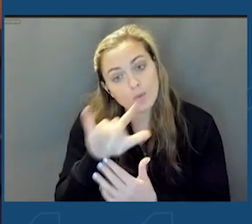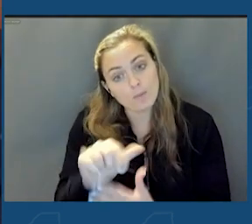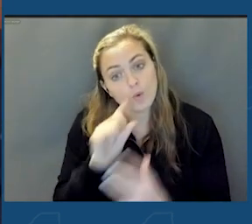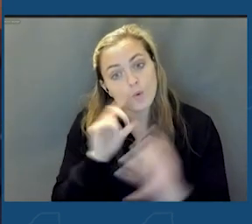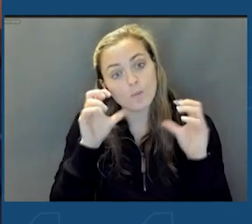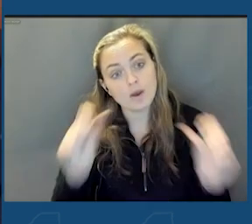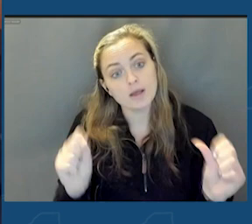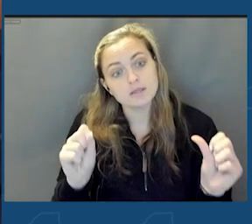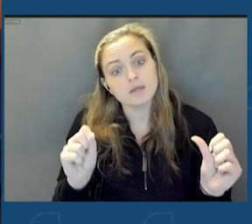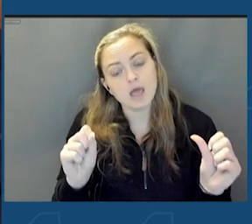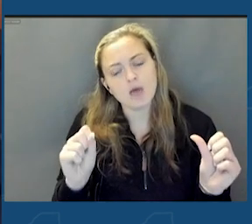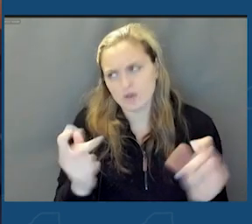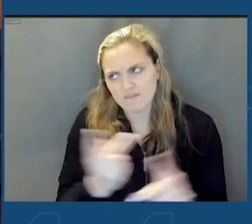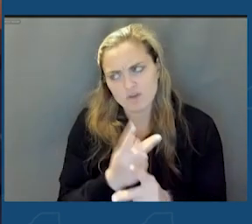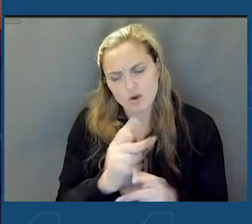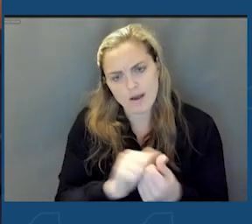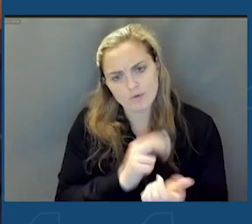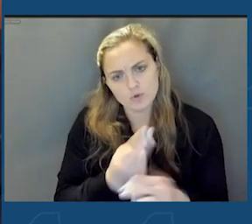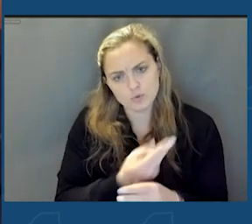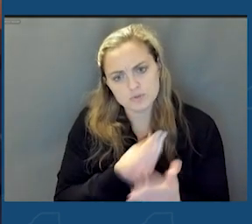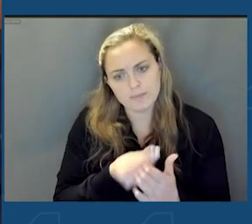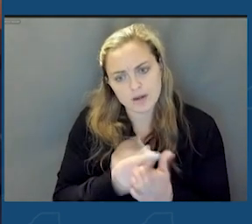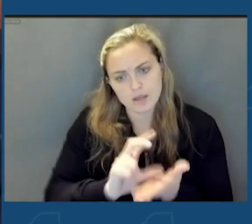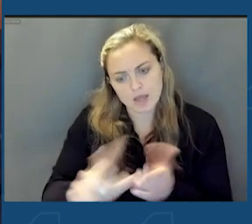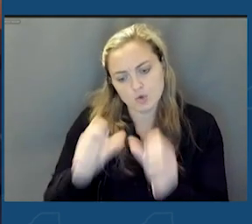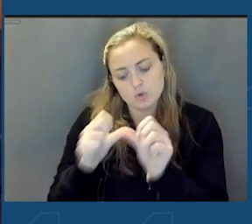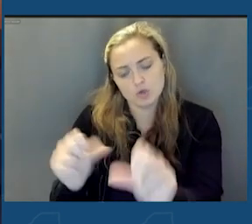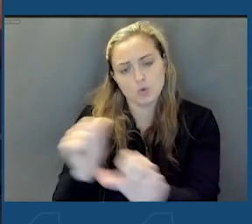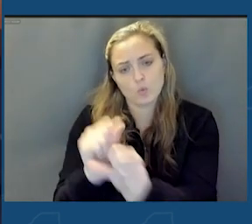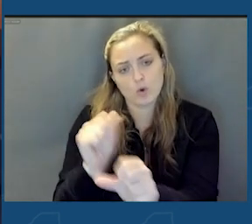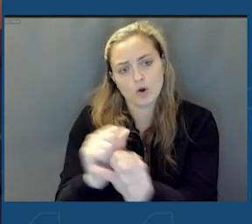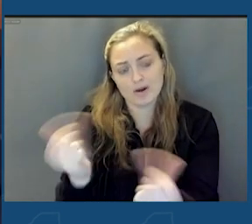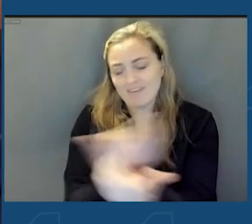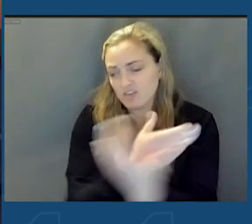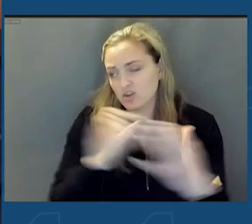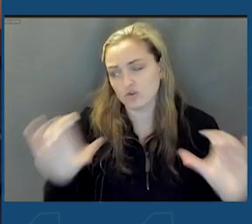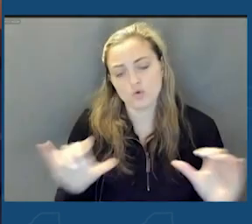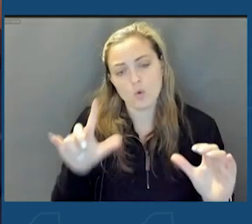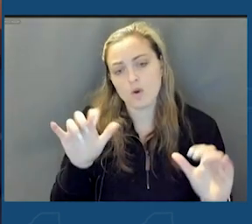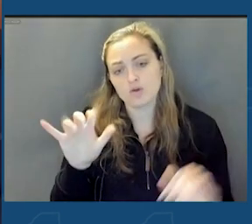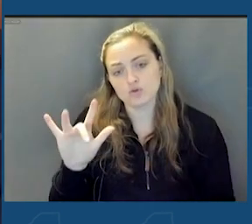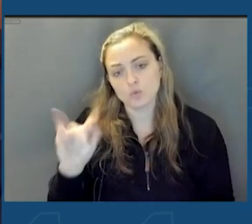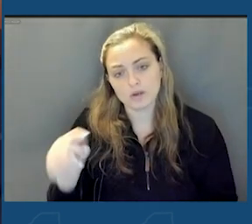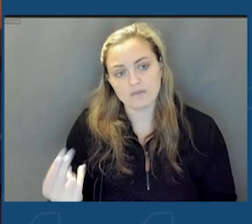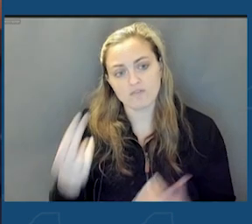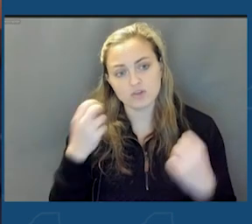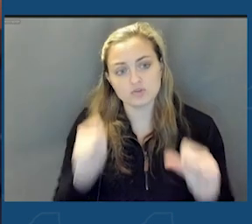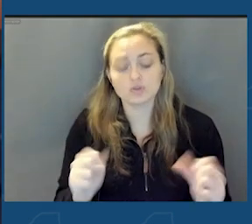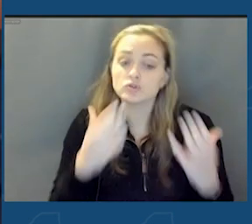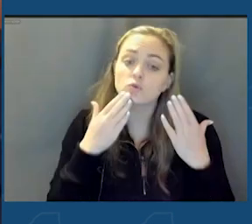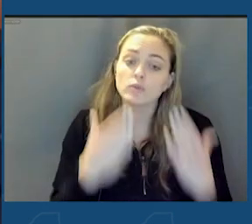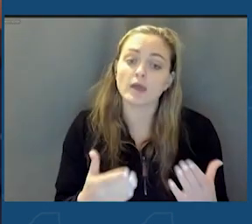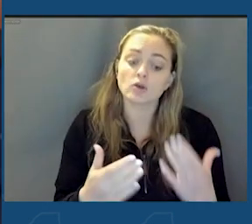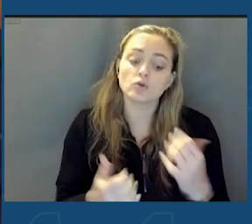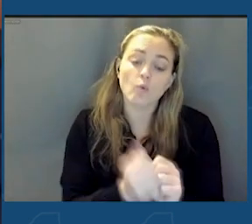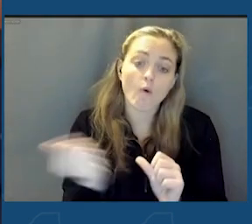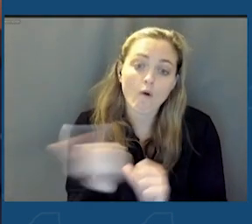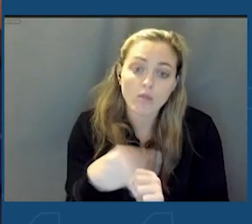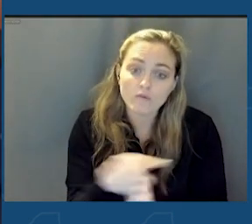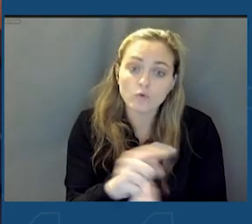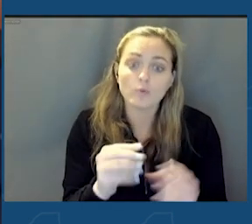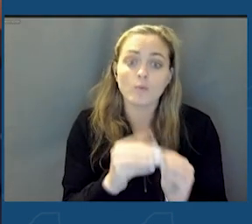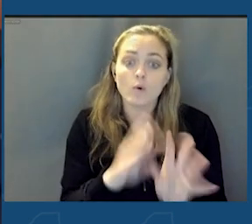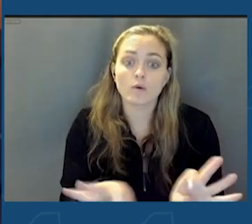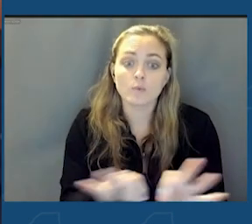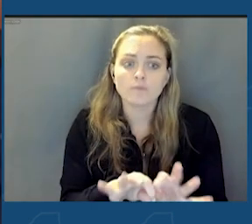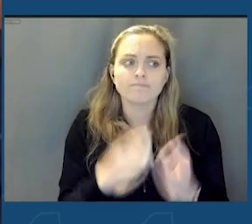fund some to you so you can continue to doing the great work that you're doing on the 125th Duck. So I want to say thank to each and every one of you, but more importantly, I want